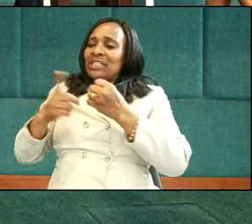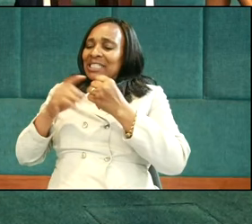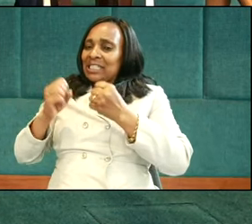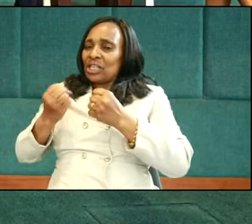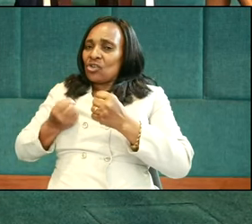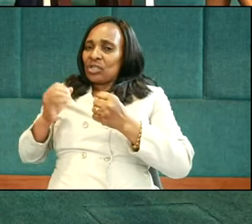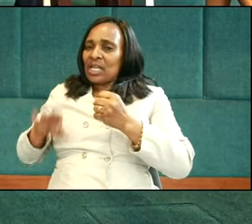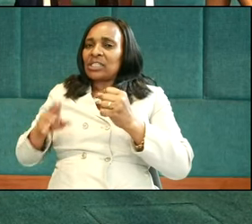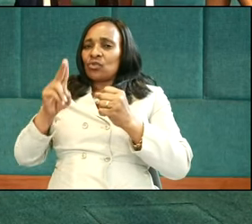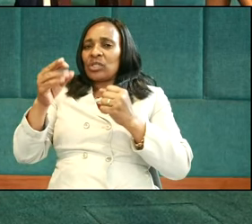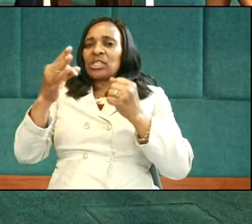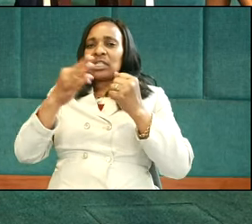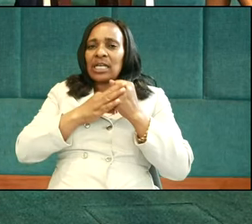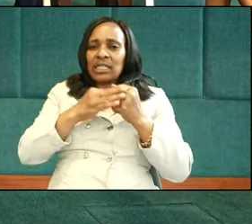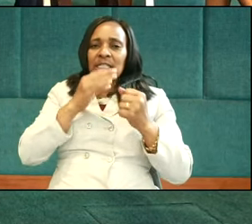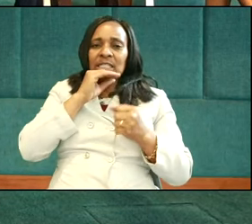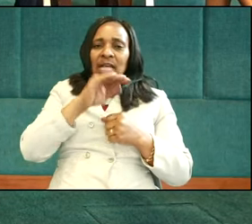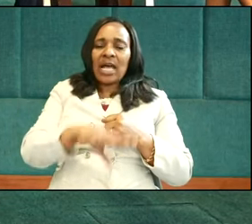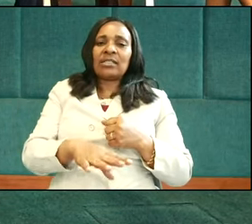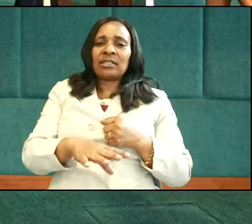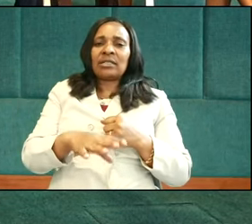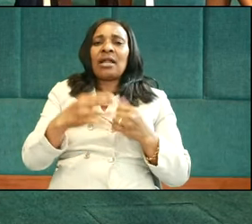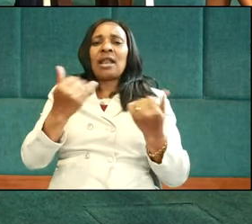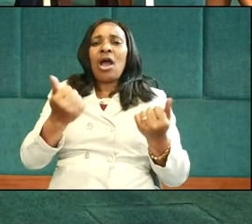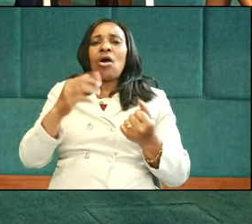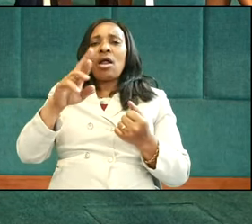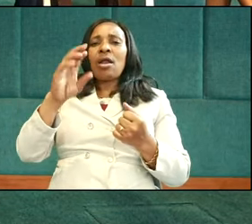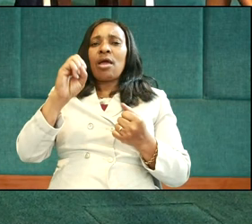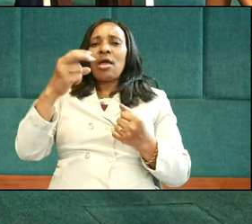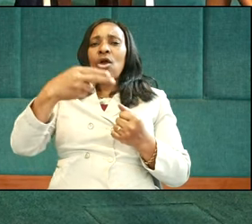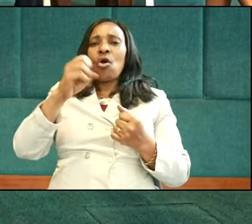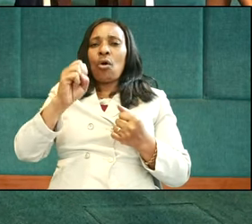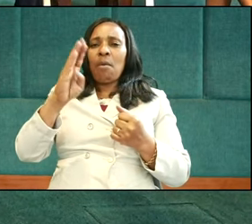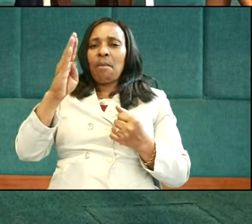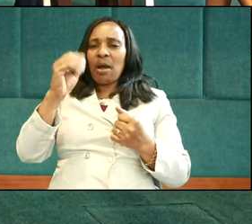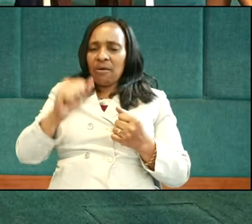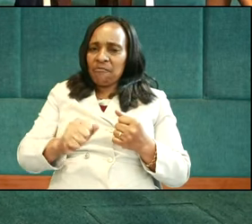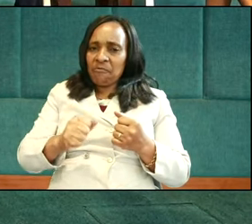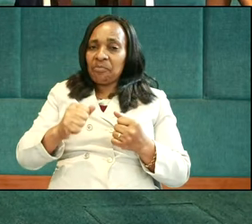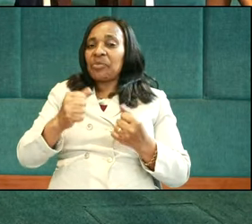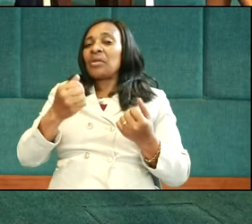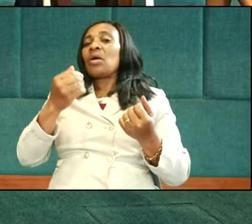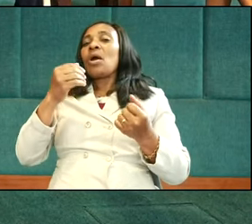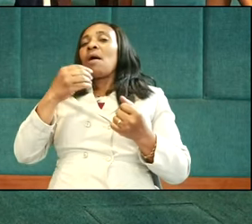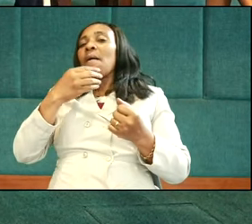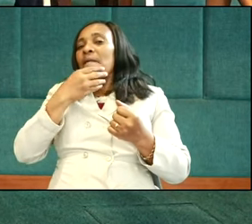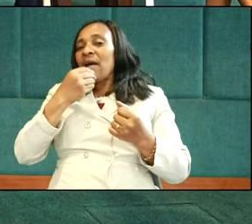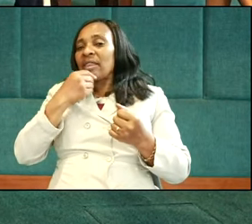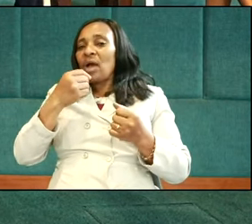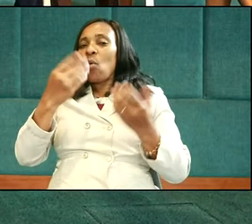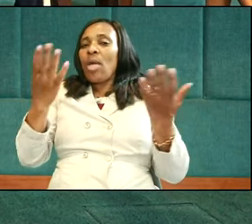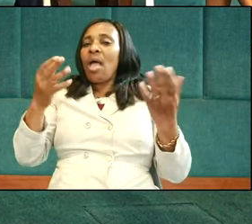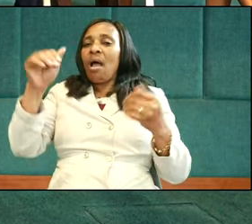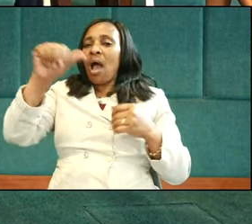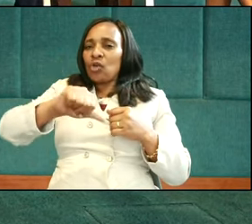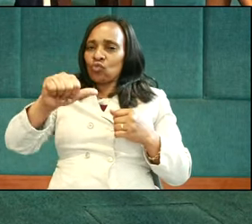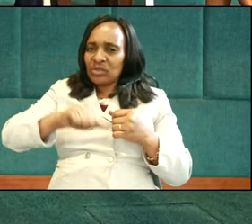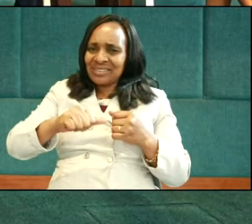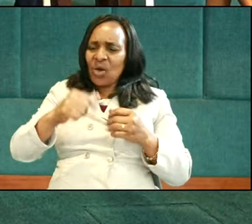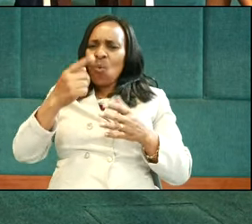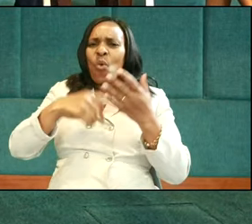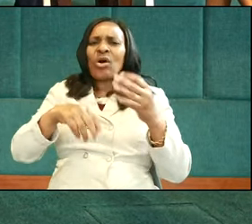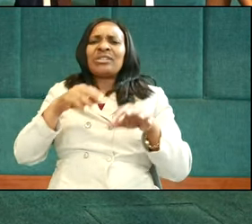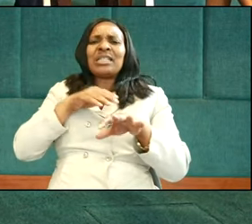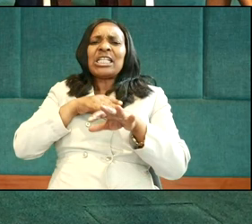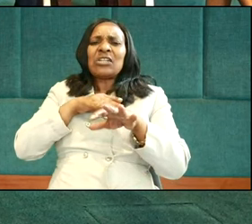sons. Rehoboam's mother was from an idolatrous nation, and we can see what kind of influence he